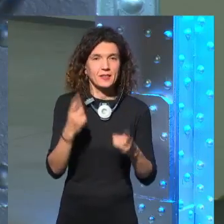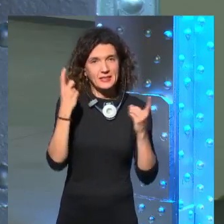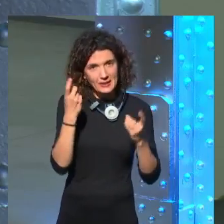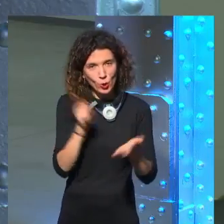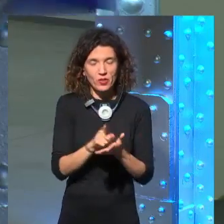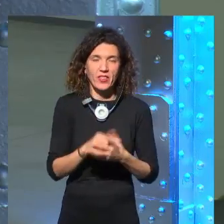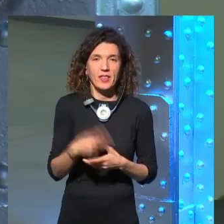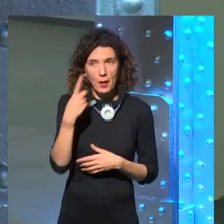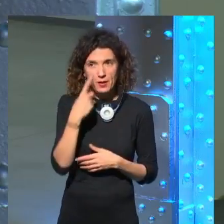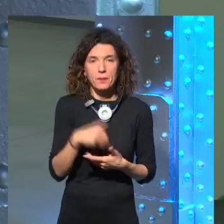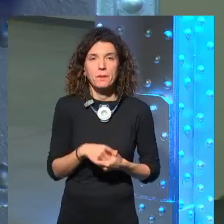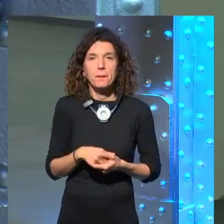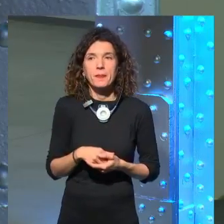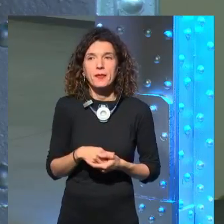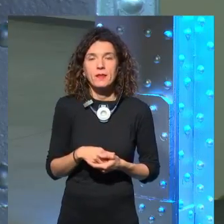see.